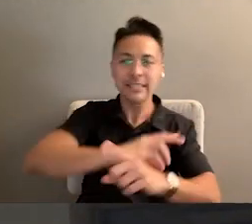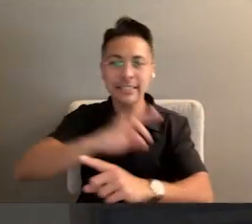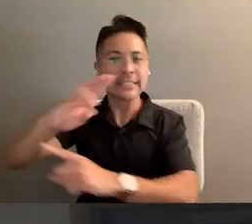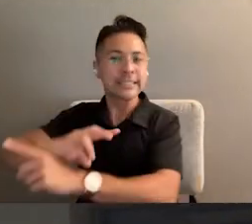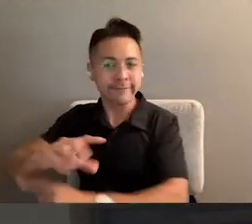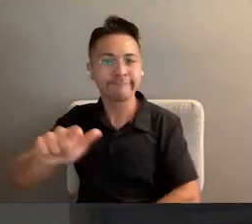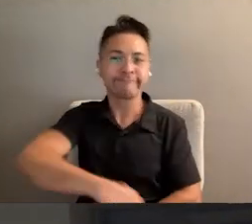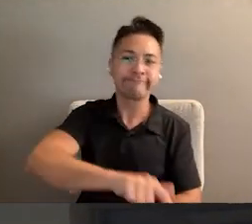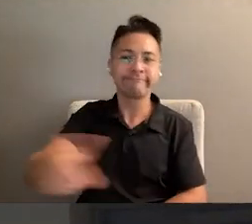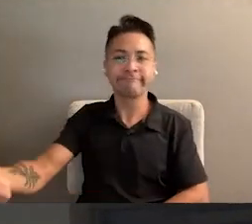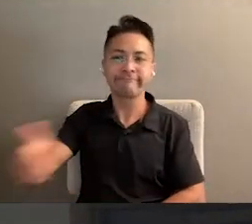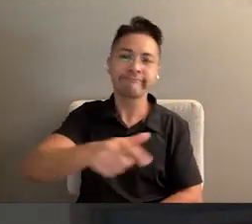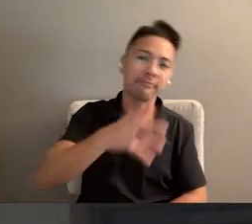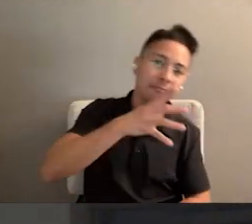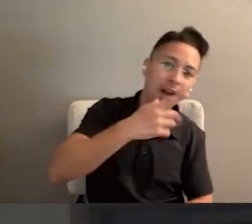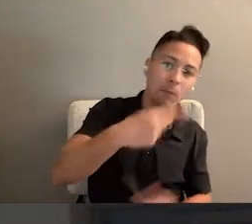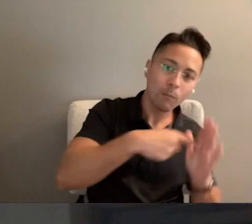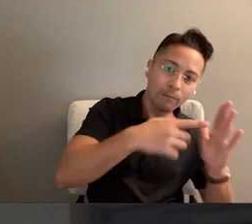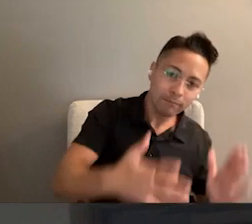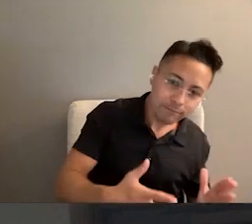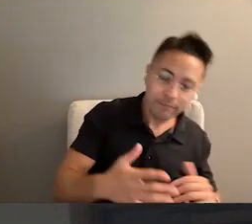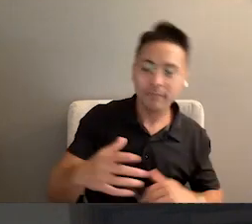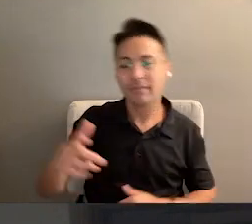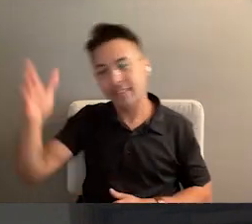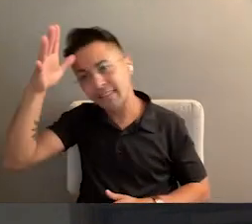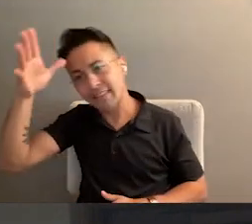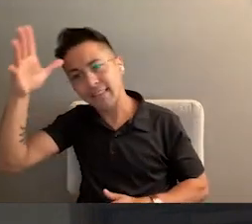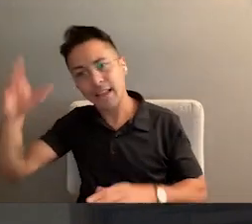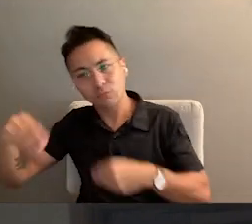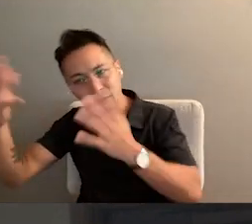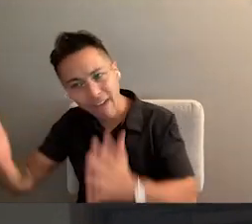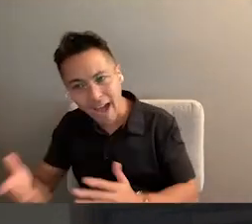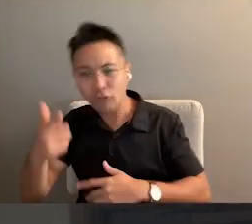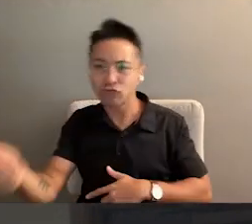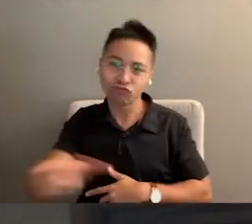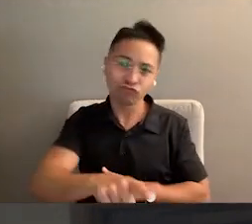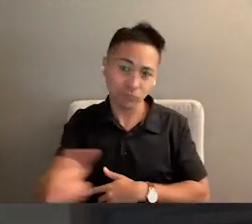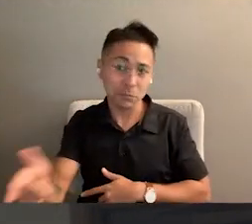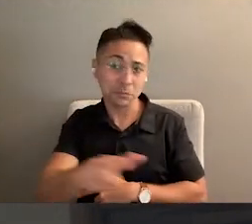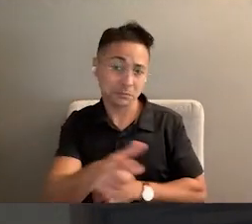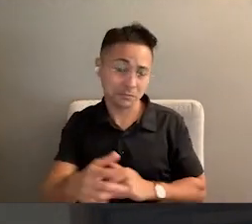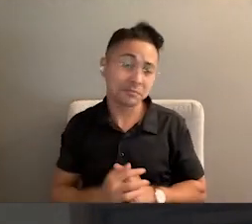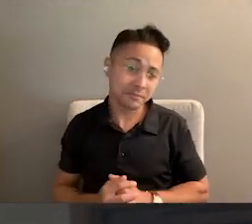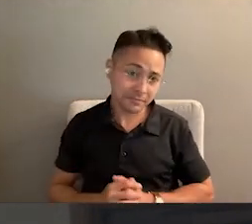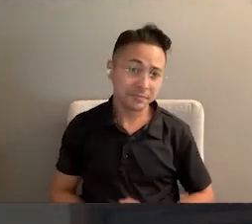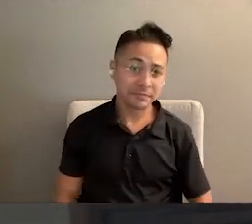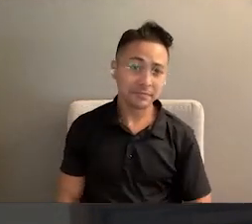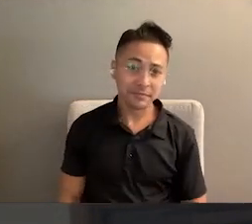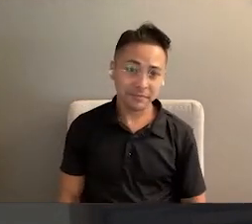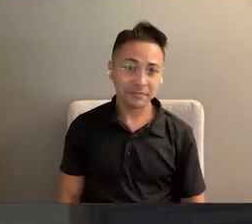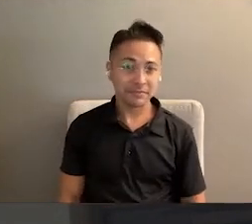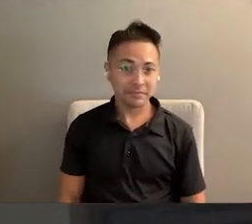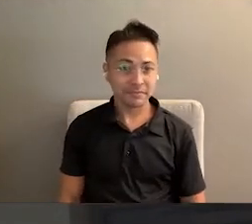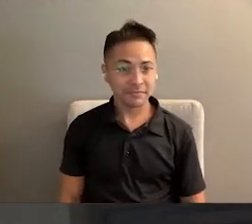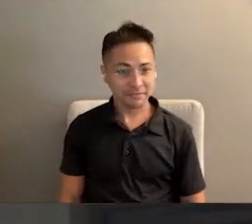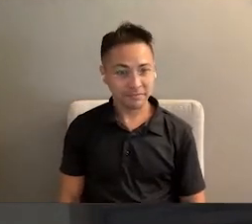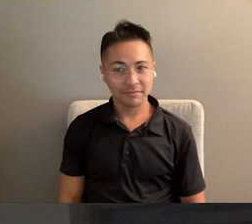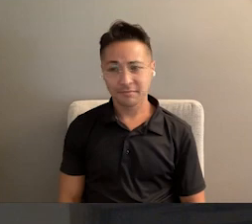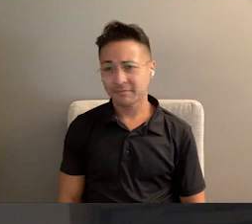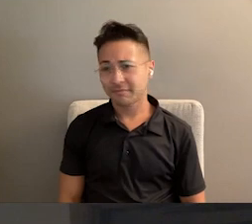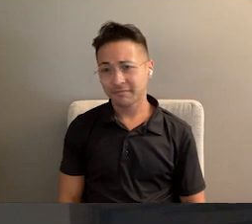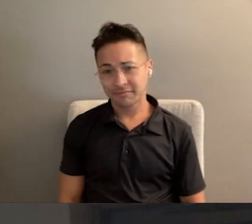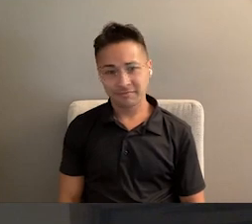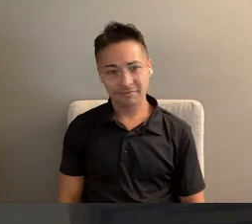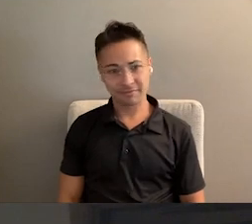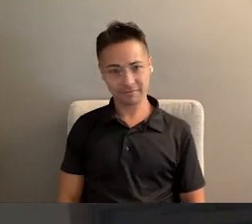So dad's the provider for 6 months and mom's the rep. Then for the next 6 months, mom's the provider and dad's the rep. And they just flip back and forth.